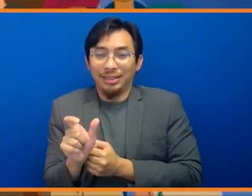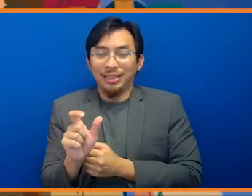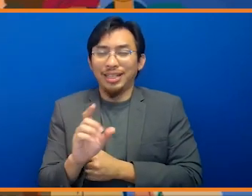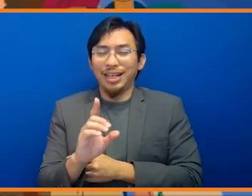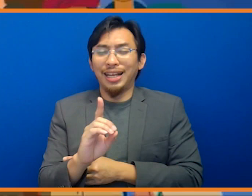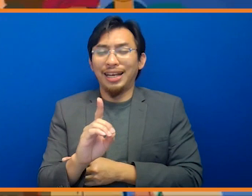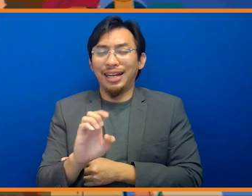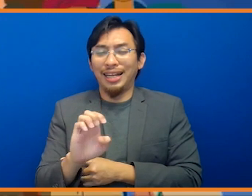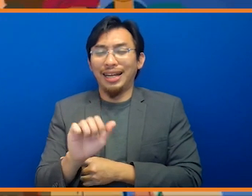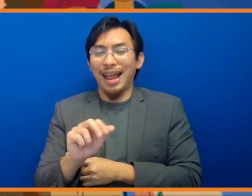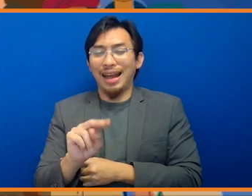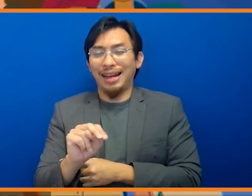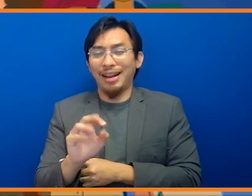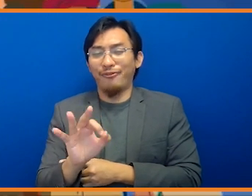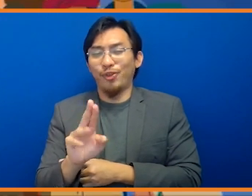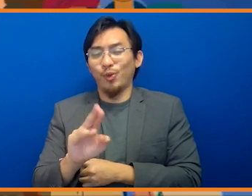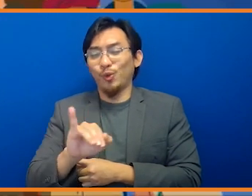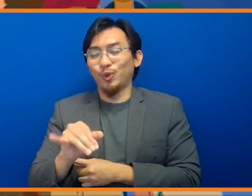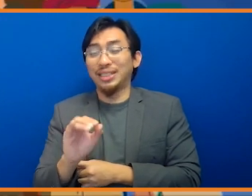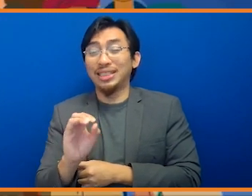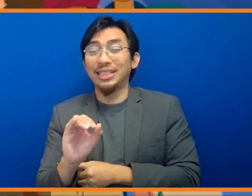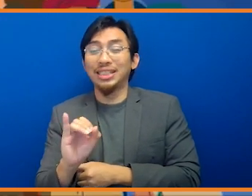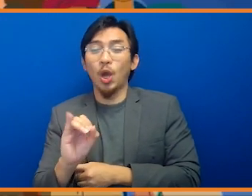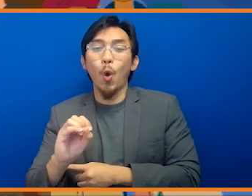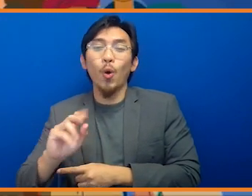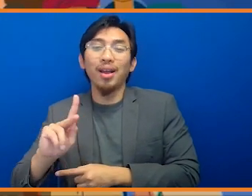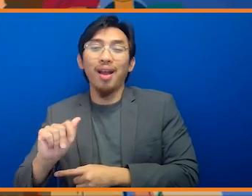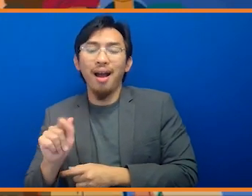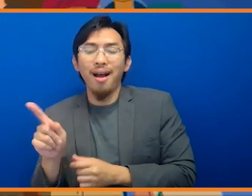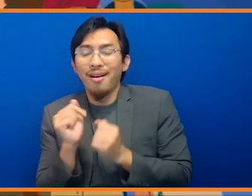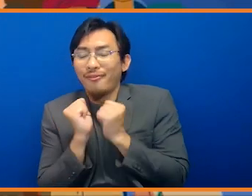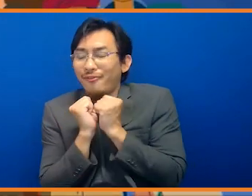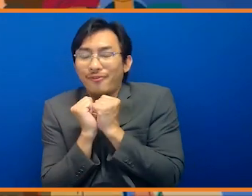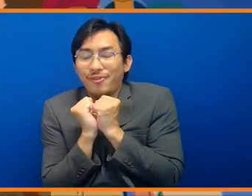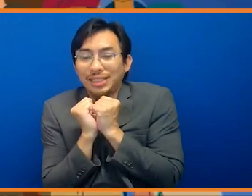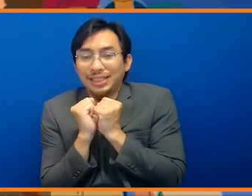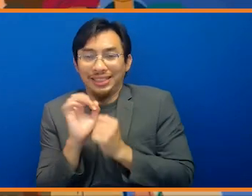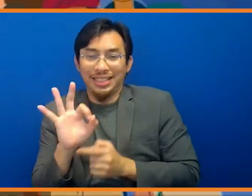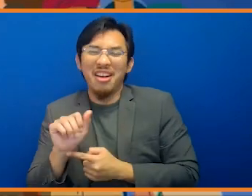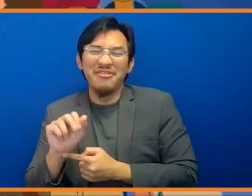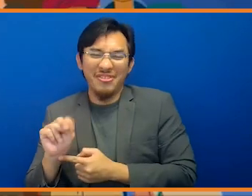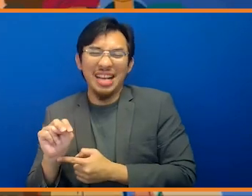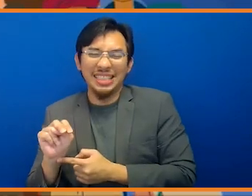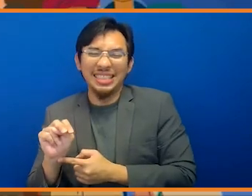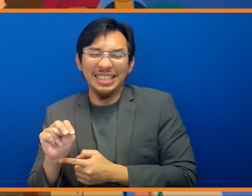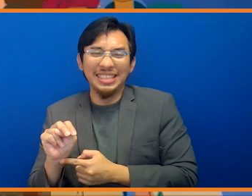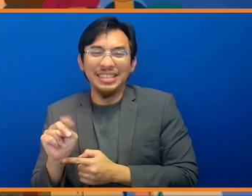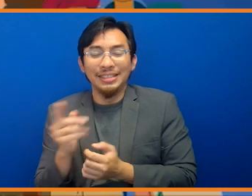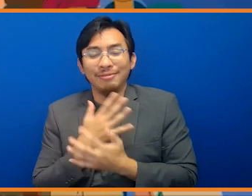popular actor, Dean Fujioka. So But